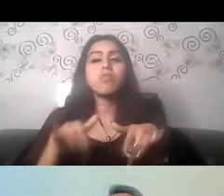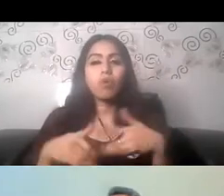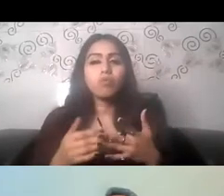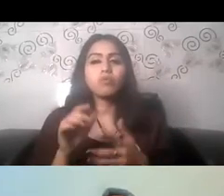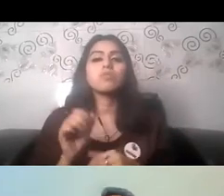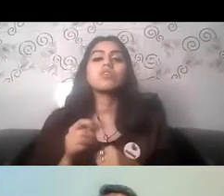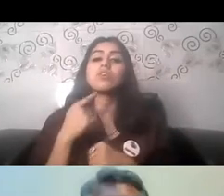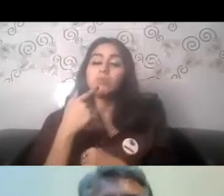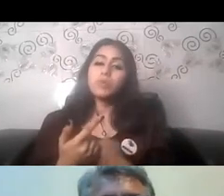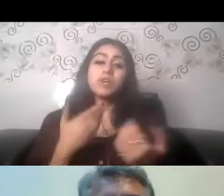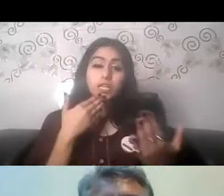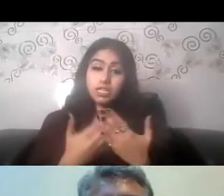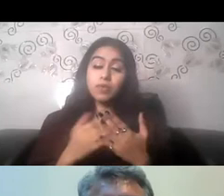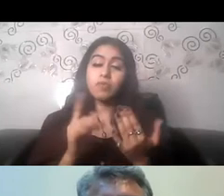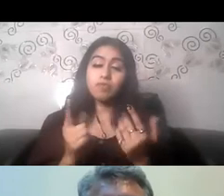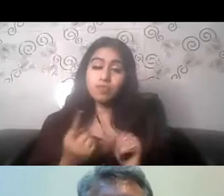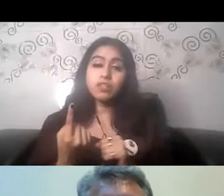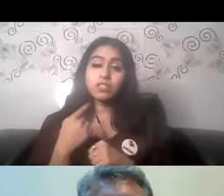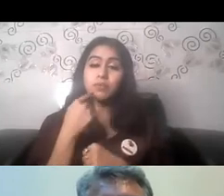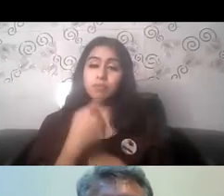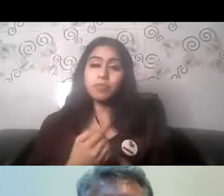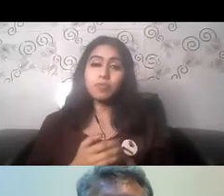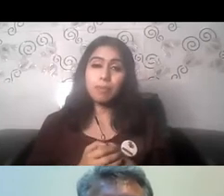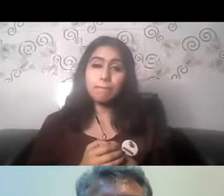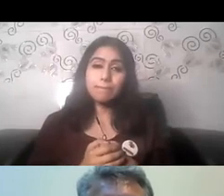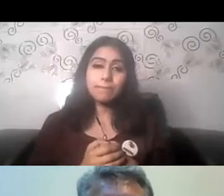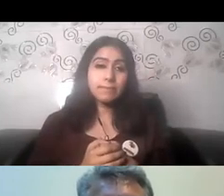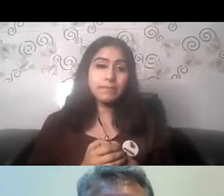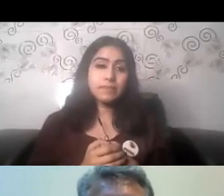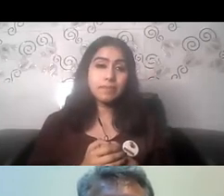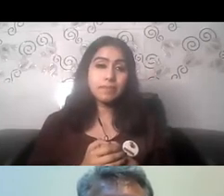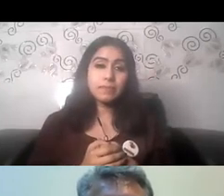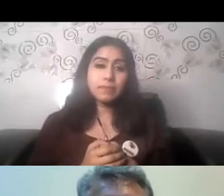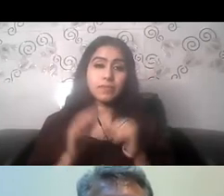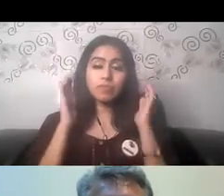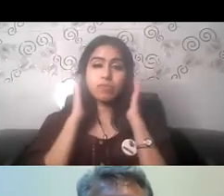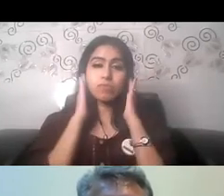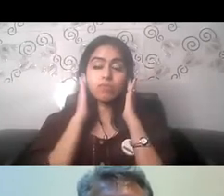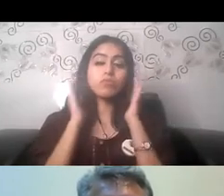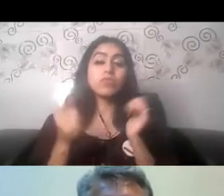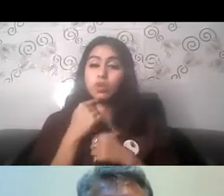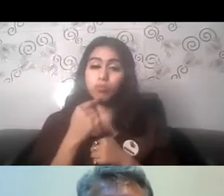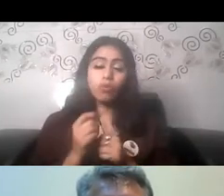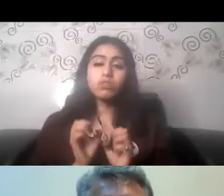Thanks, Abhishek, and thanks for having me. Yeah, it's there are no